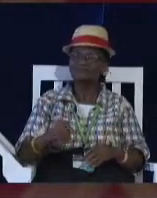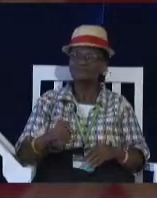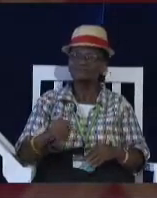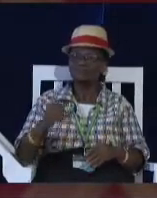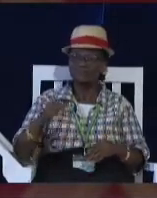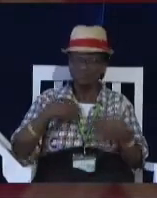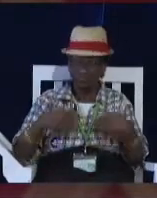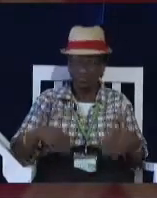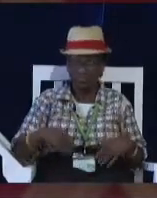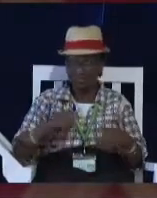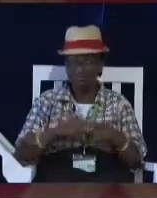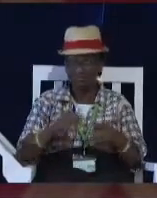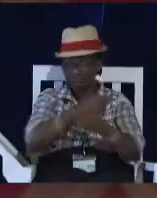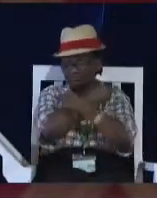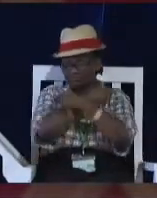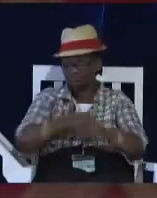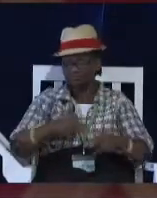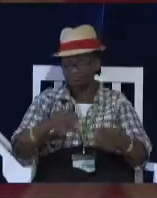But some of us,